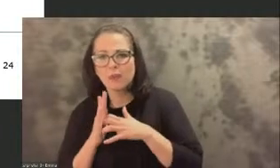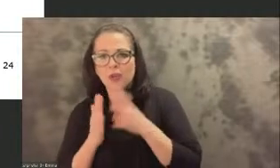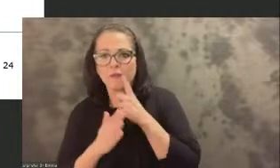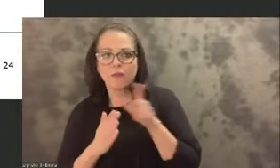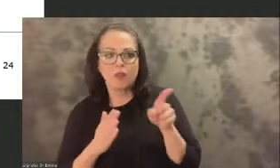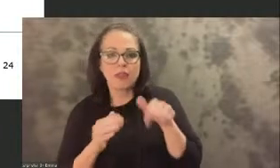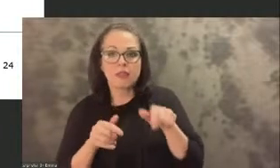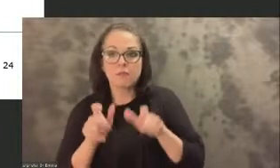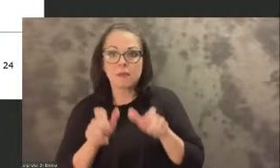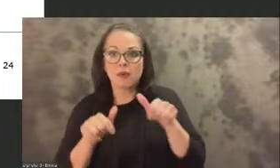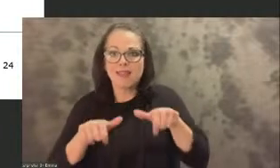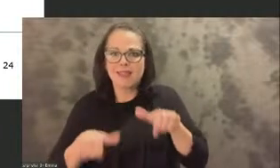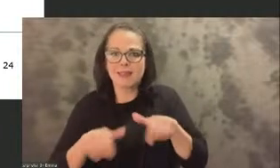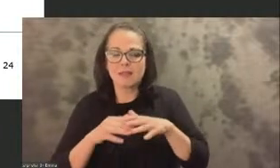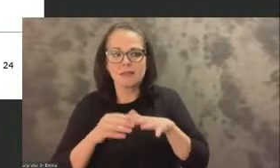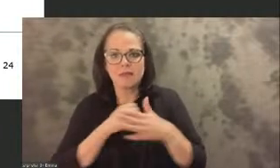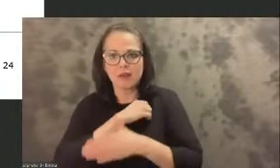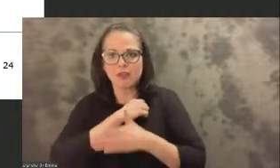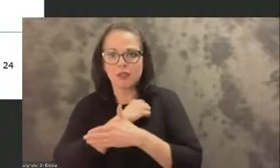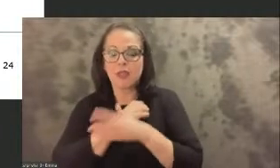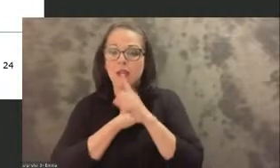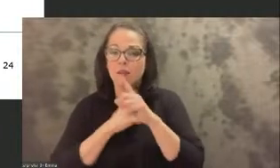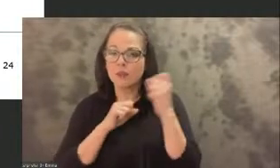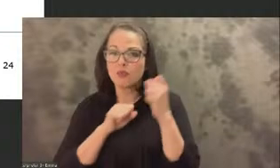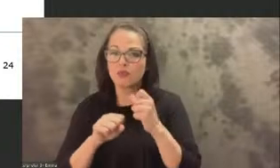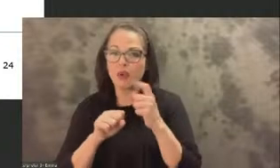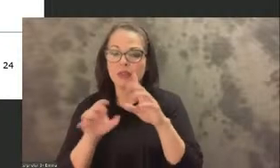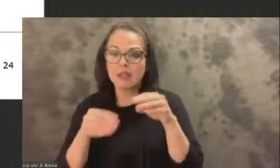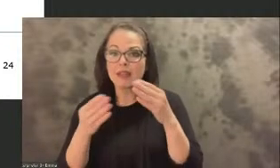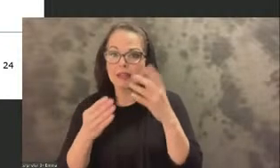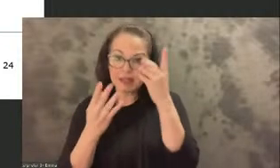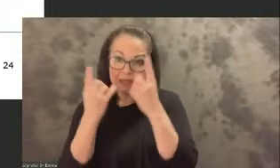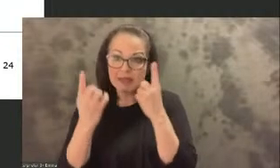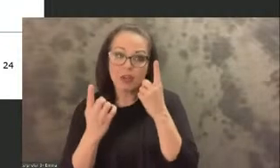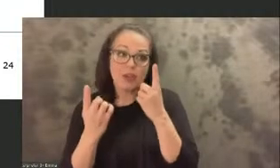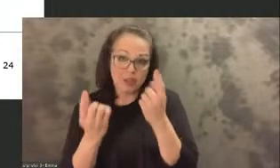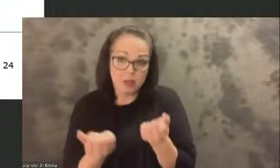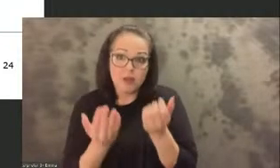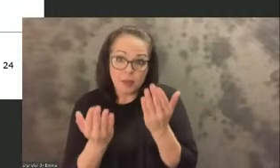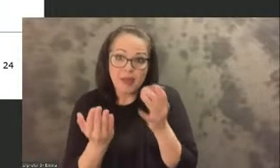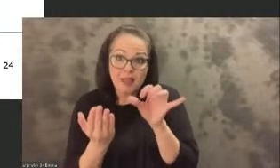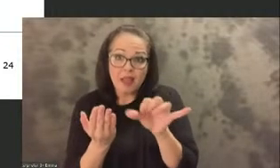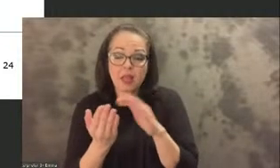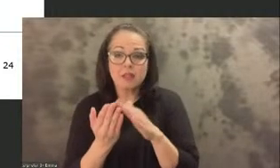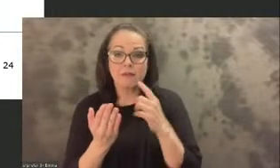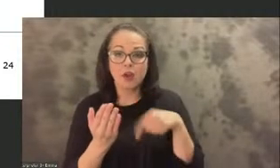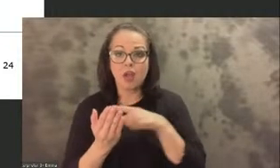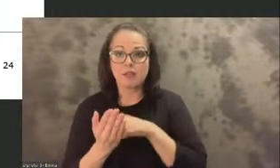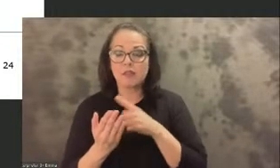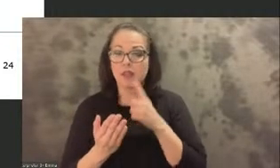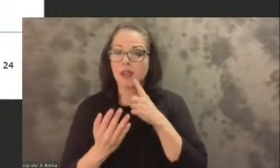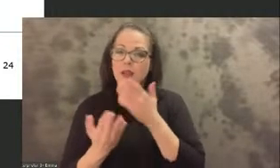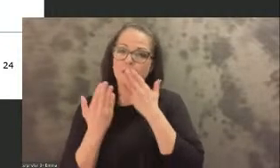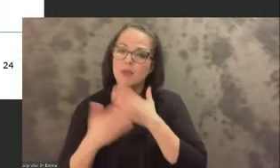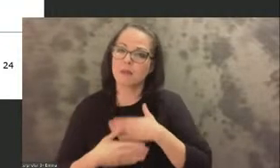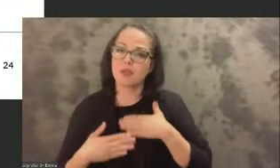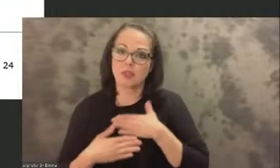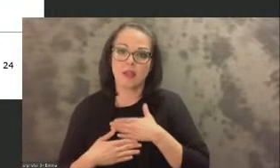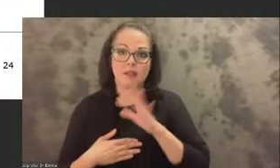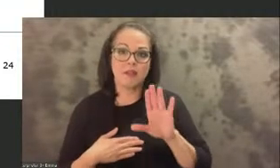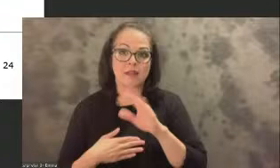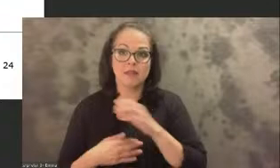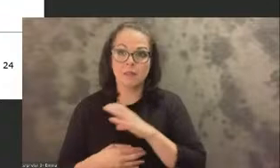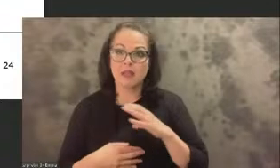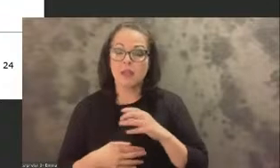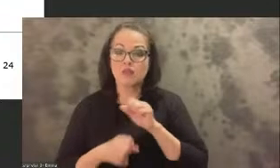So I strongly encourage us to consider this, and I really appreciate our committee for all the hard work that we've done throughout this week